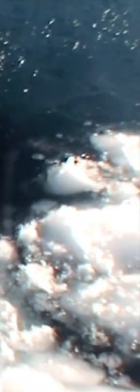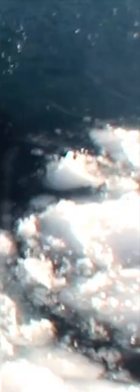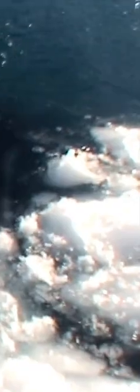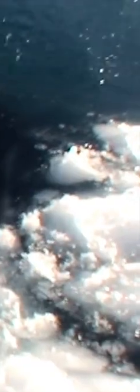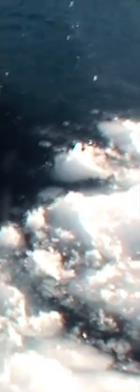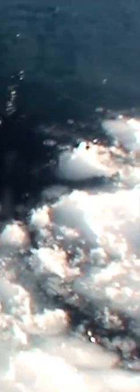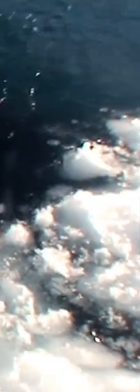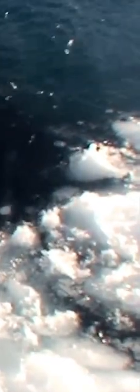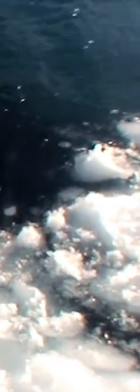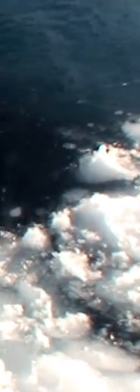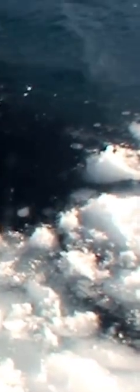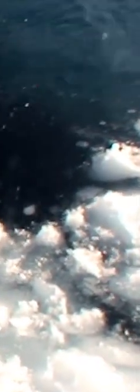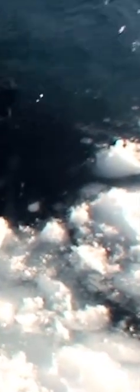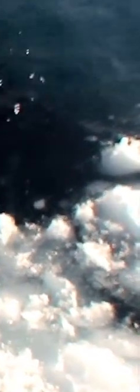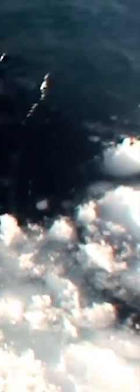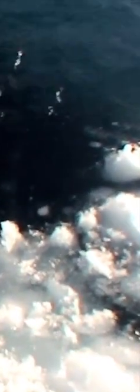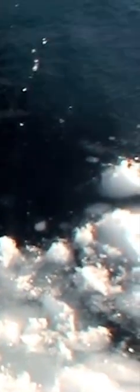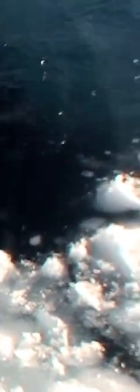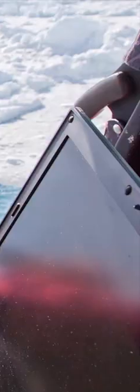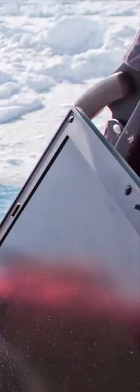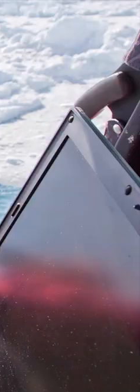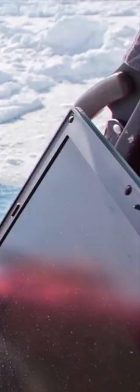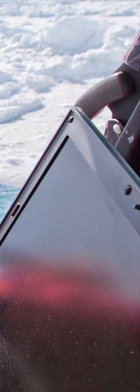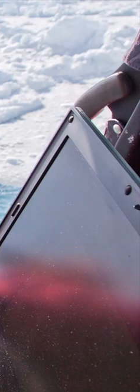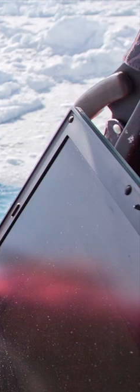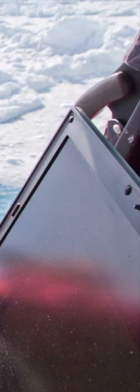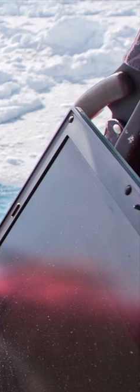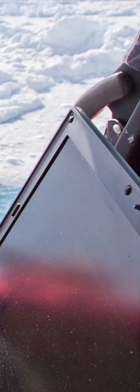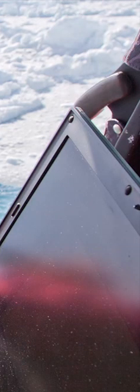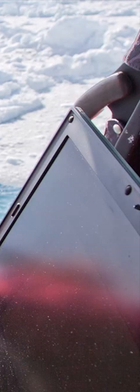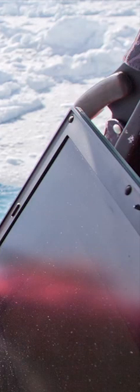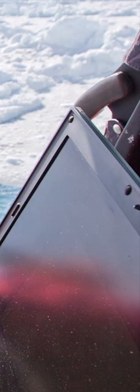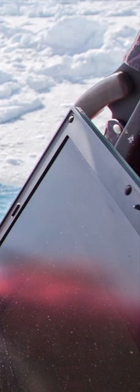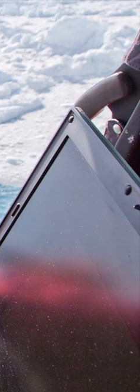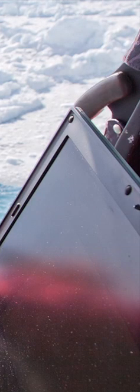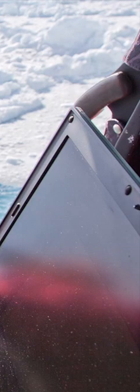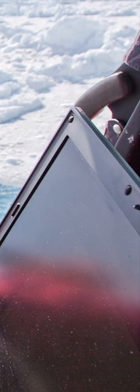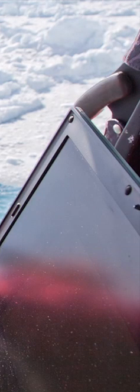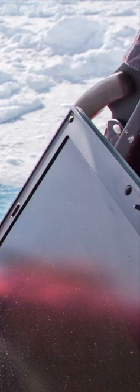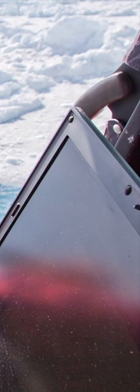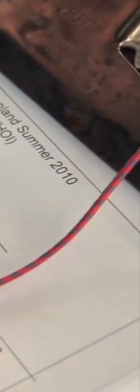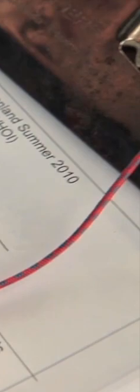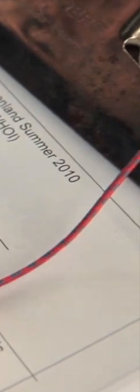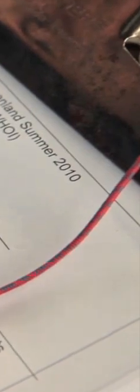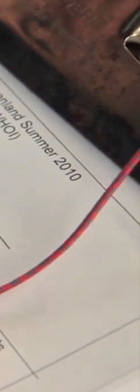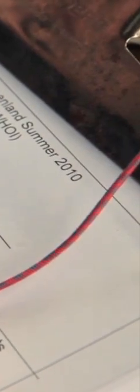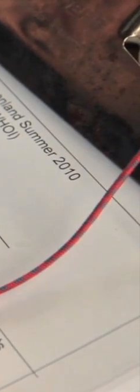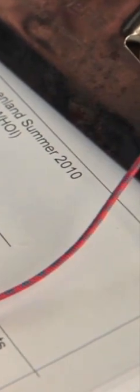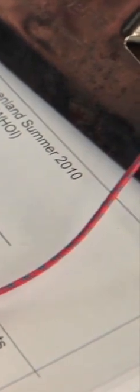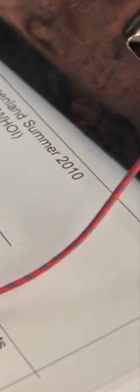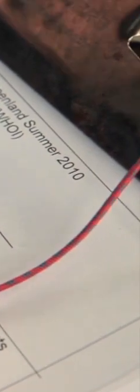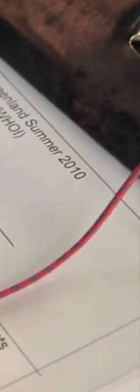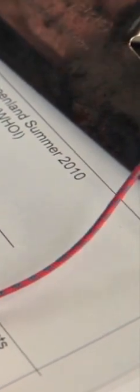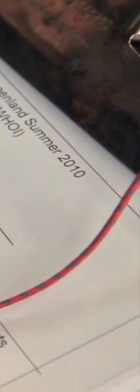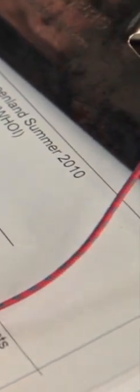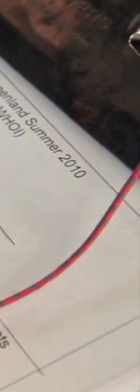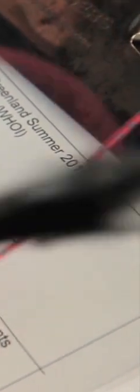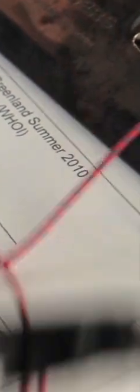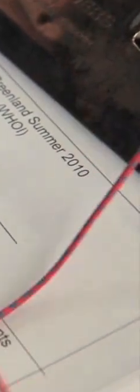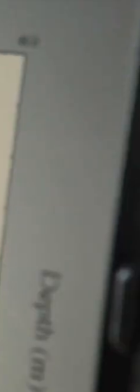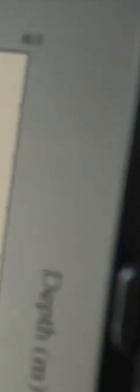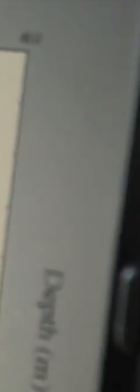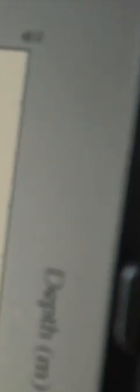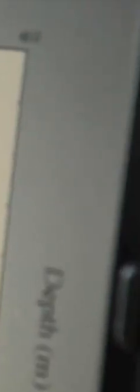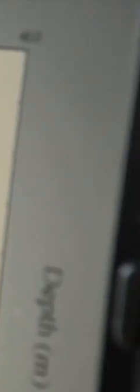So the probe hits the water, but then a part scuttles all the way down, and you can measure temperature,